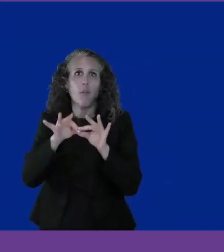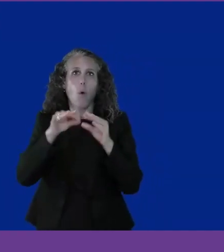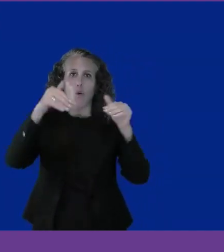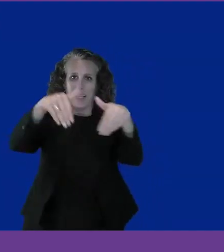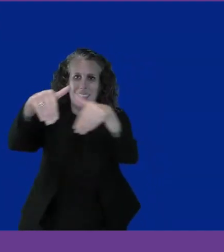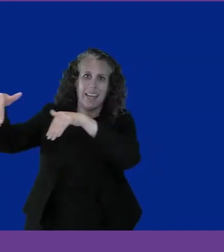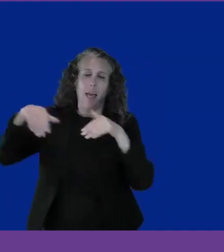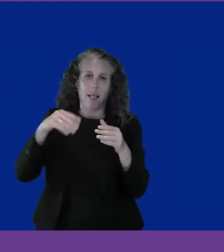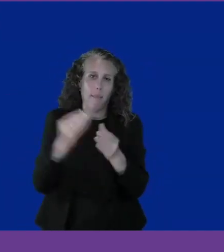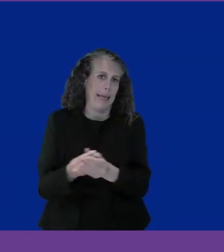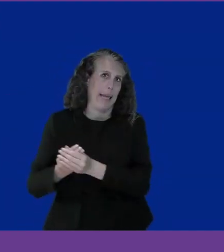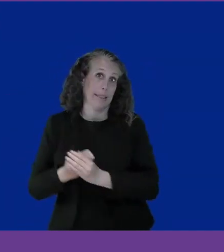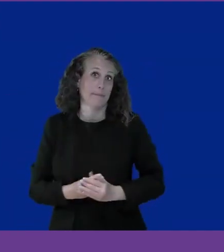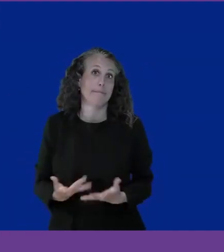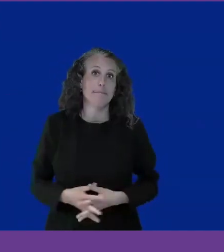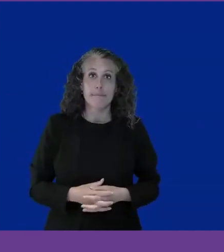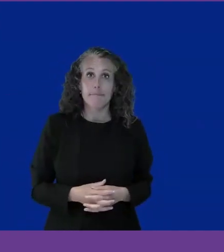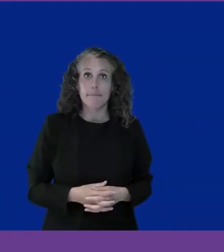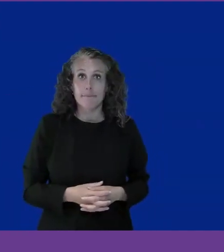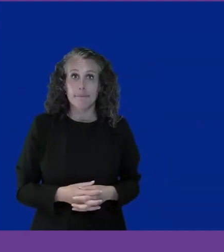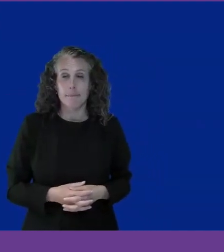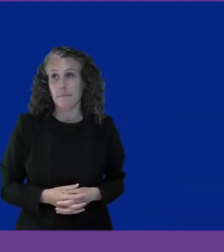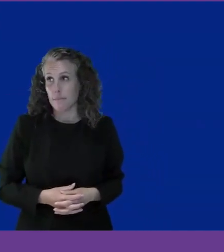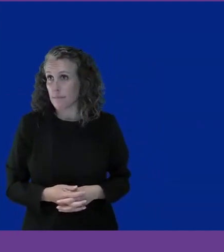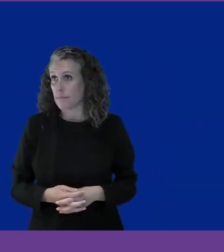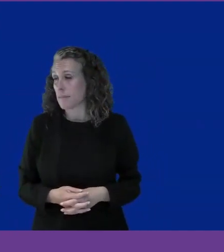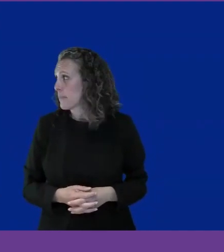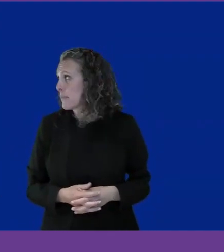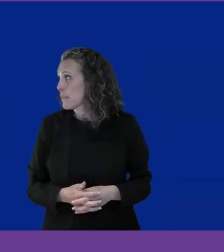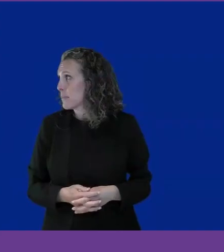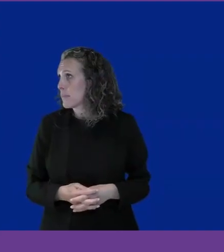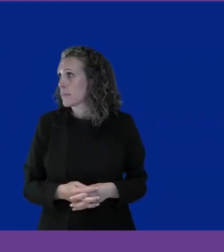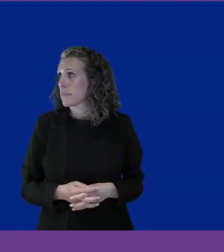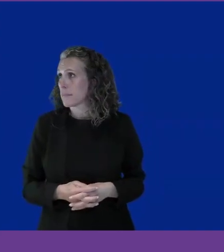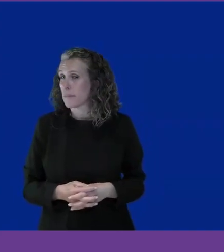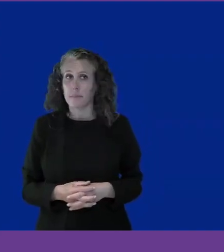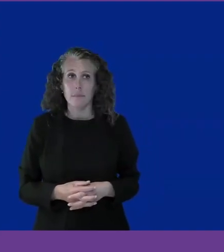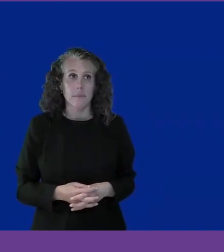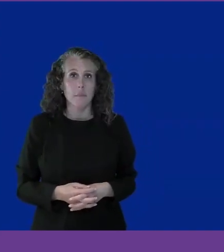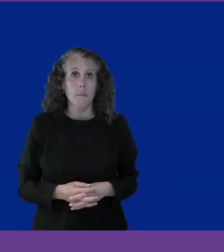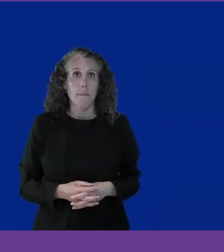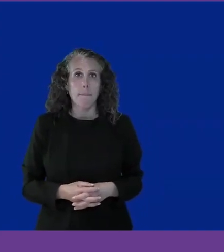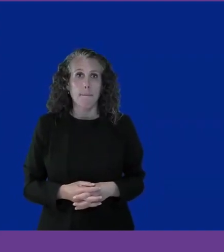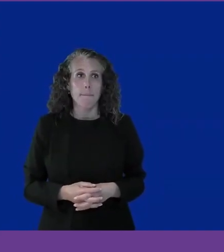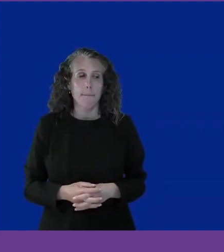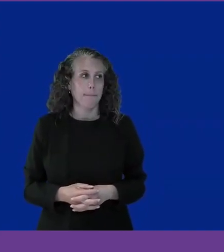banking? Do you take more questions or? No, please. Thank you, Anna.